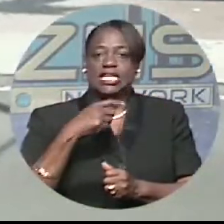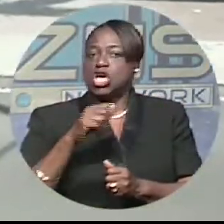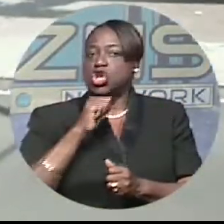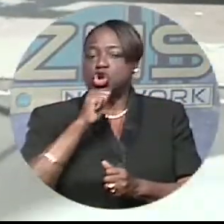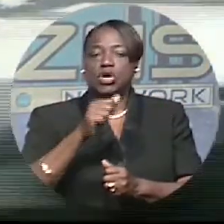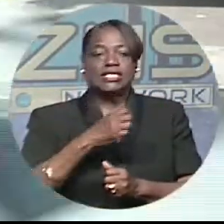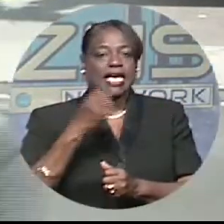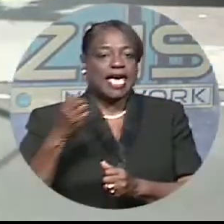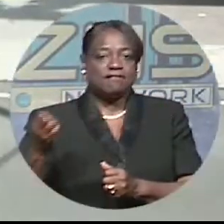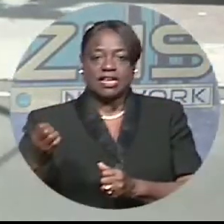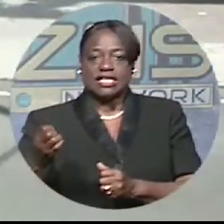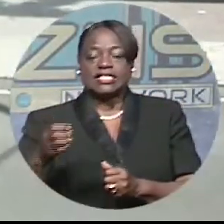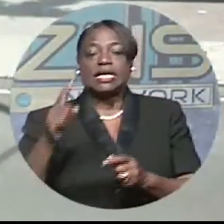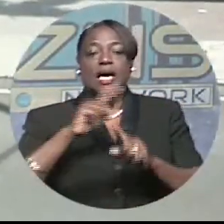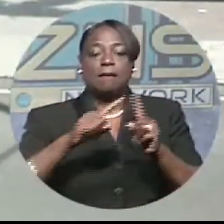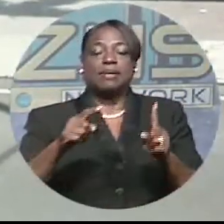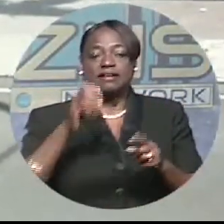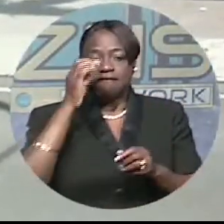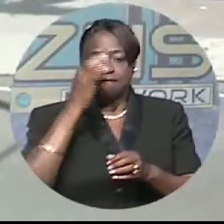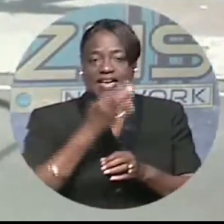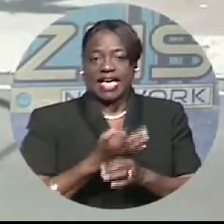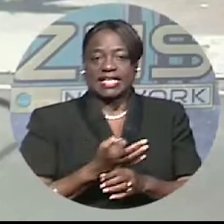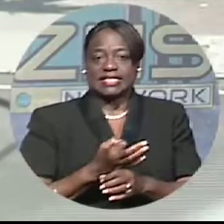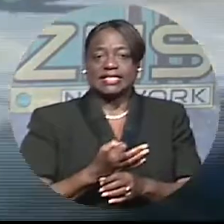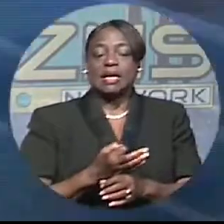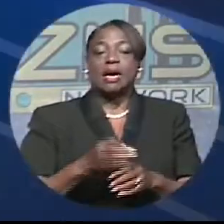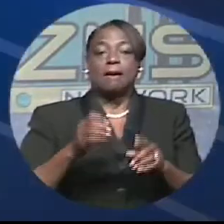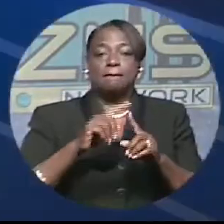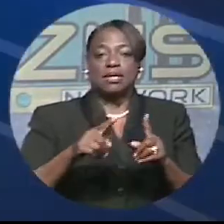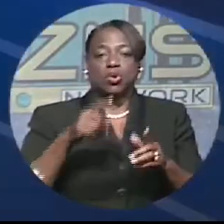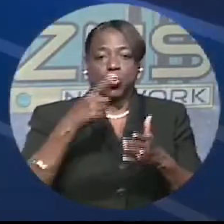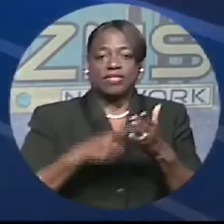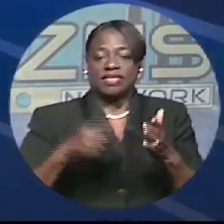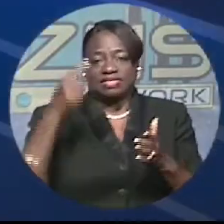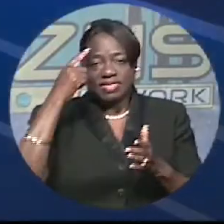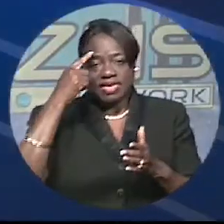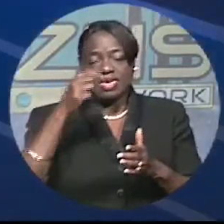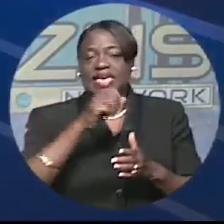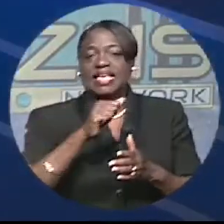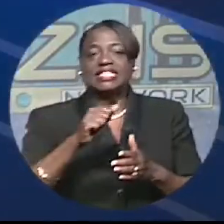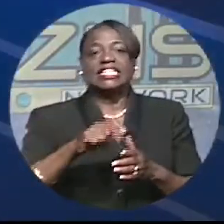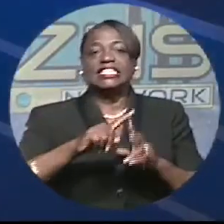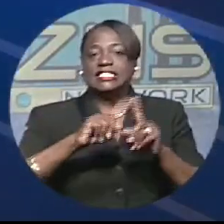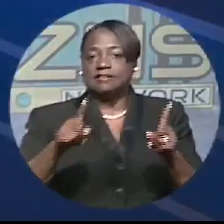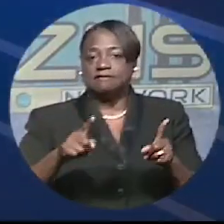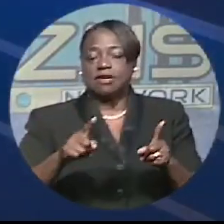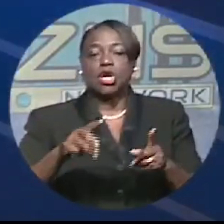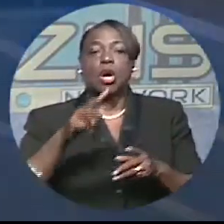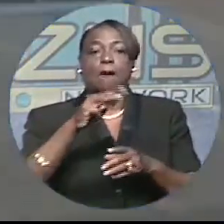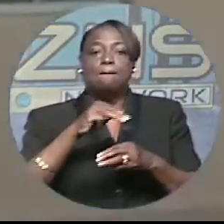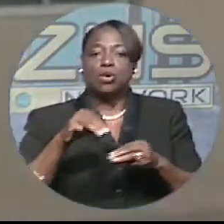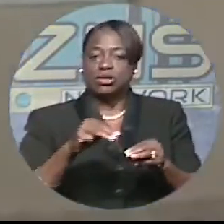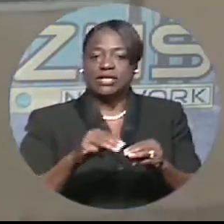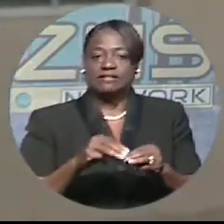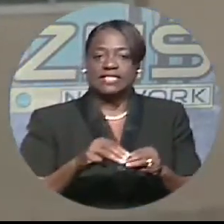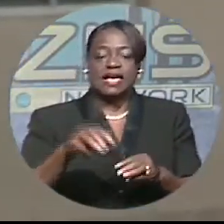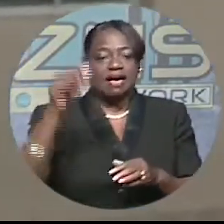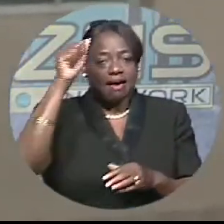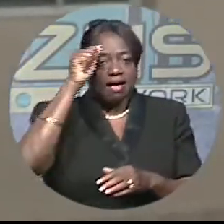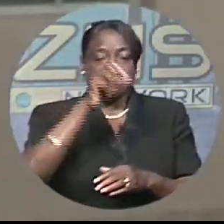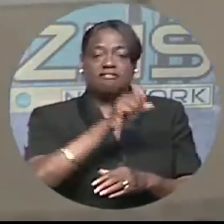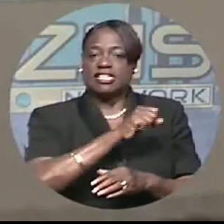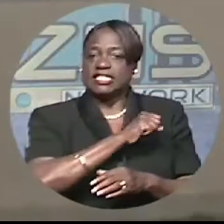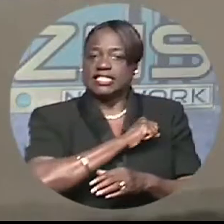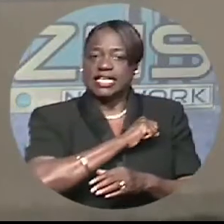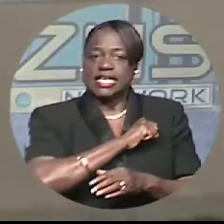with facts, but rather what they perceive to be ulterior motives. They're joined in their views by Alfred Sayers, whose clients also operates web